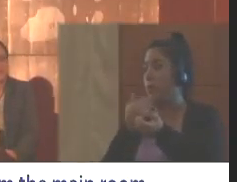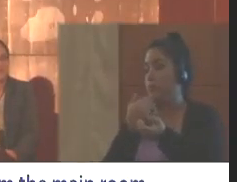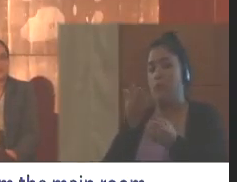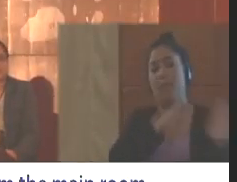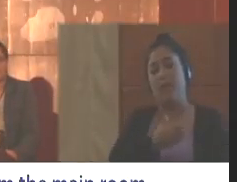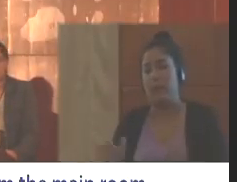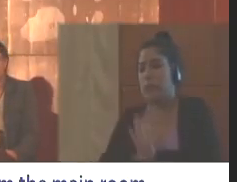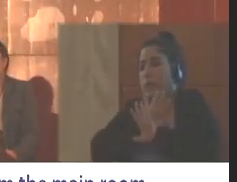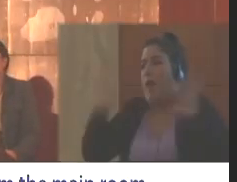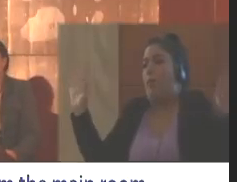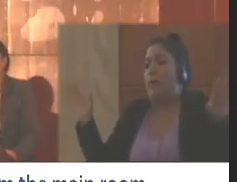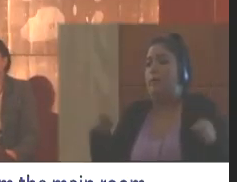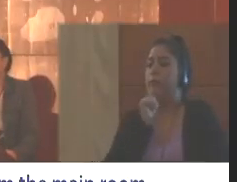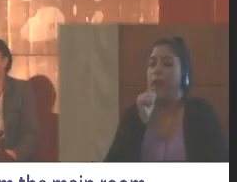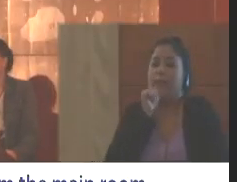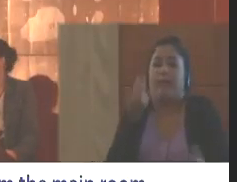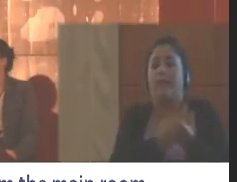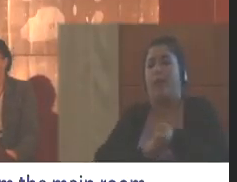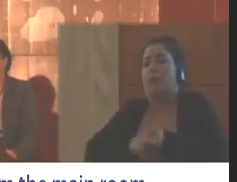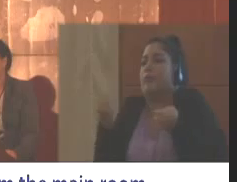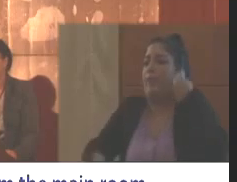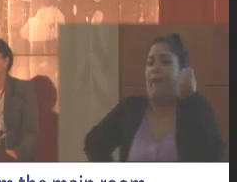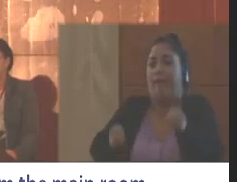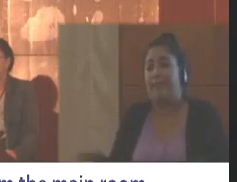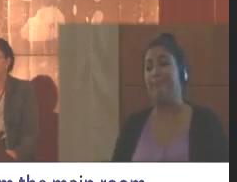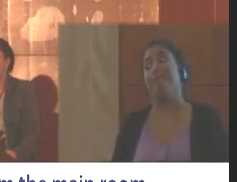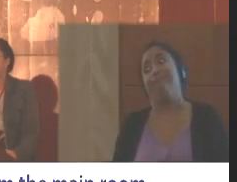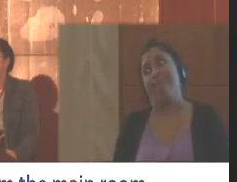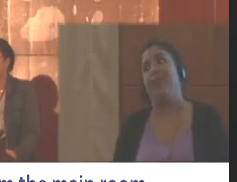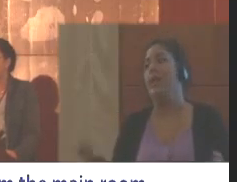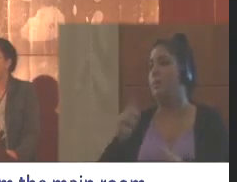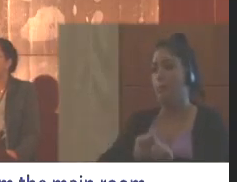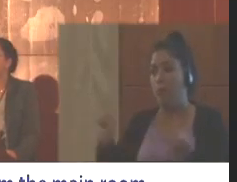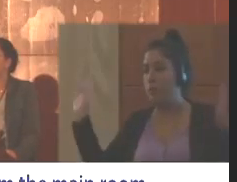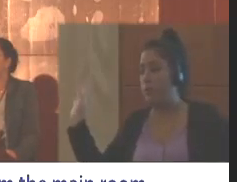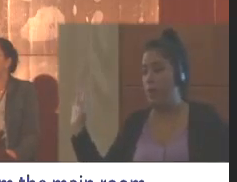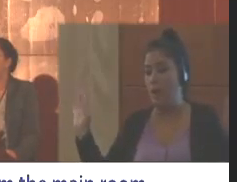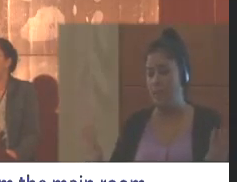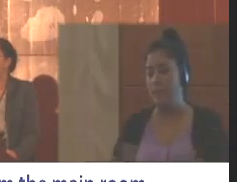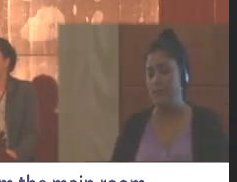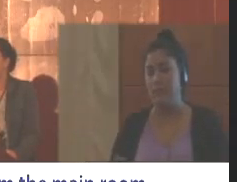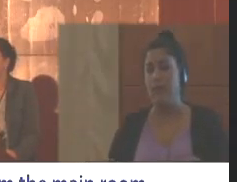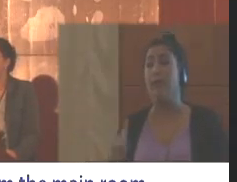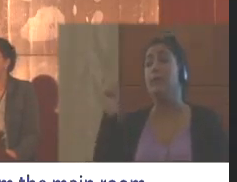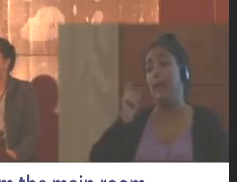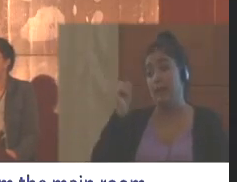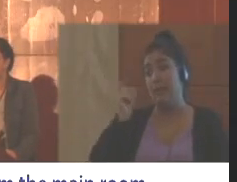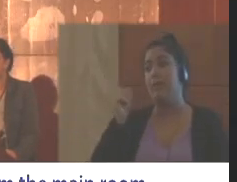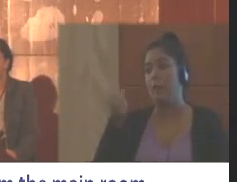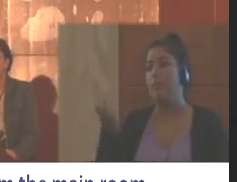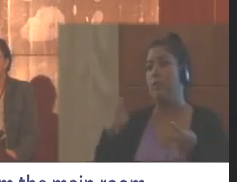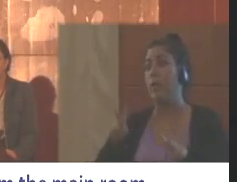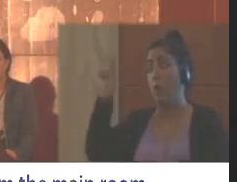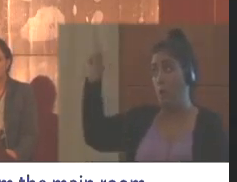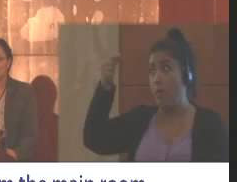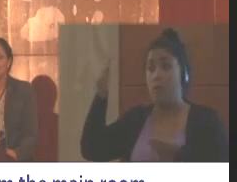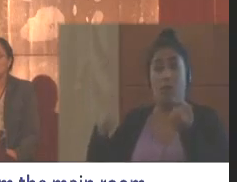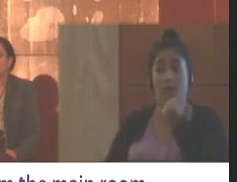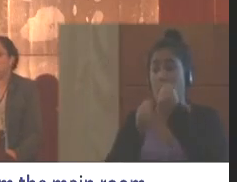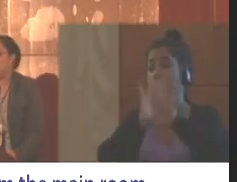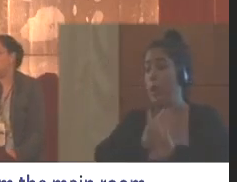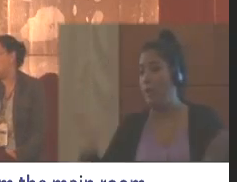the resources for its implementation, and not only from the national government, but also at subnational